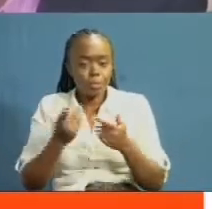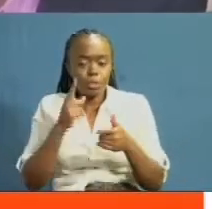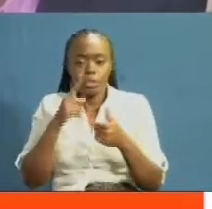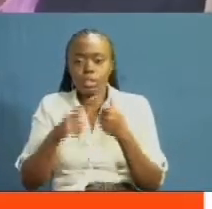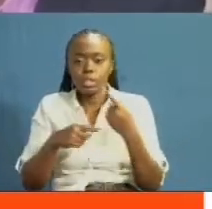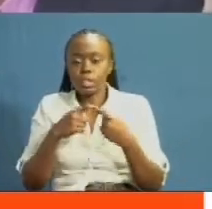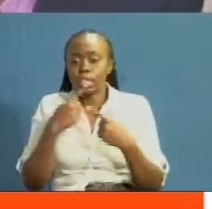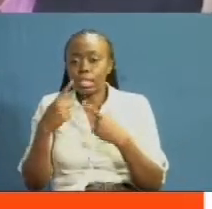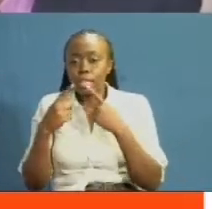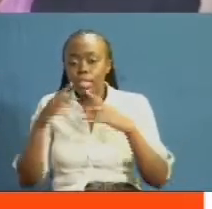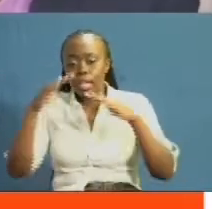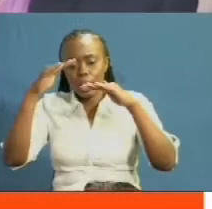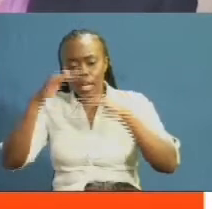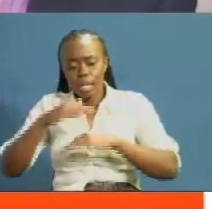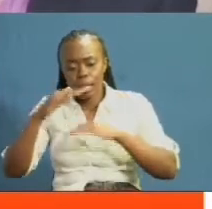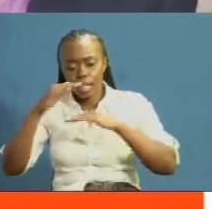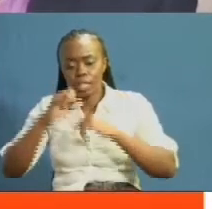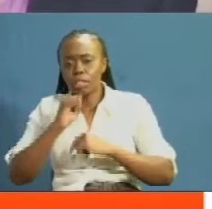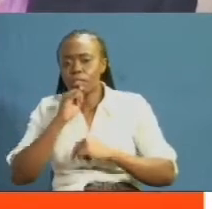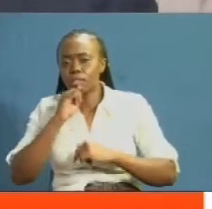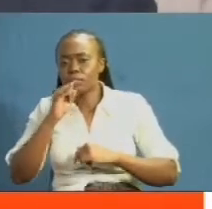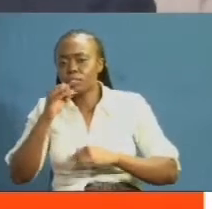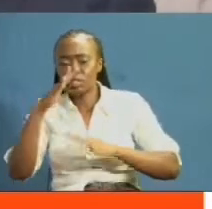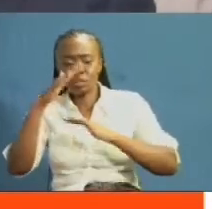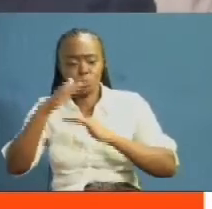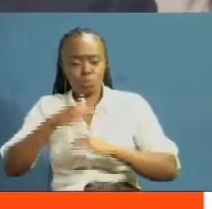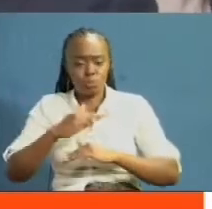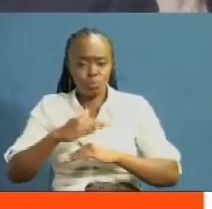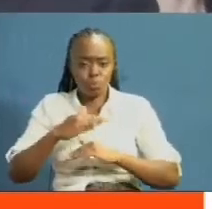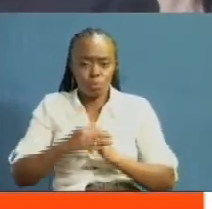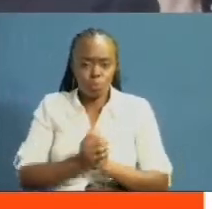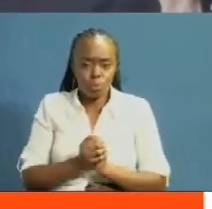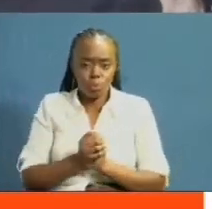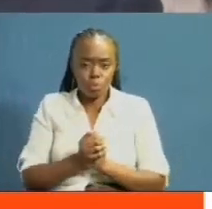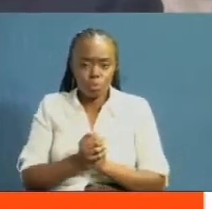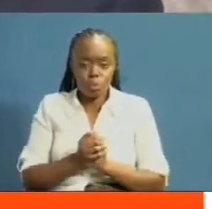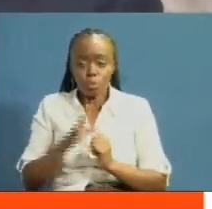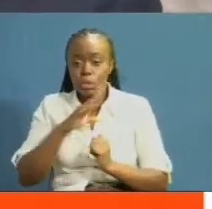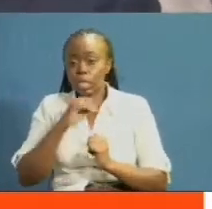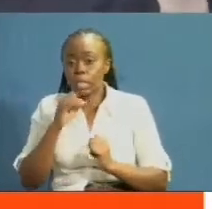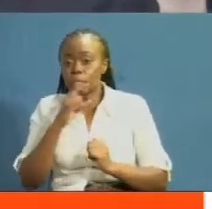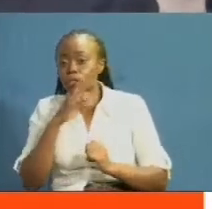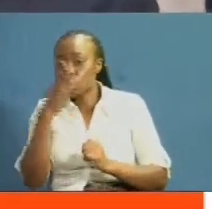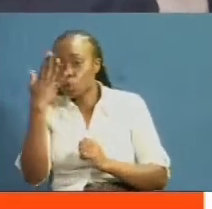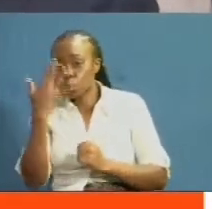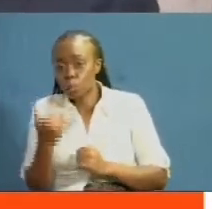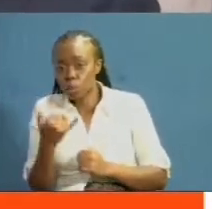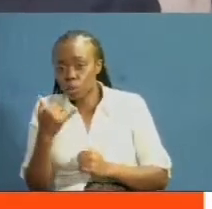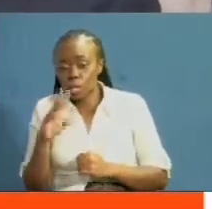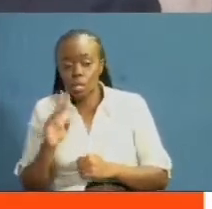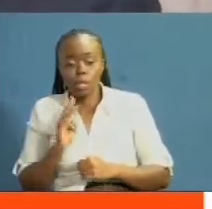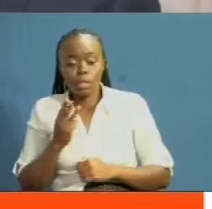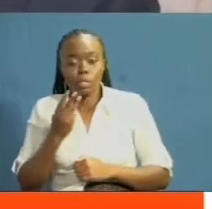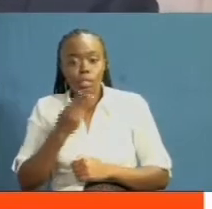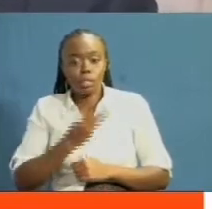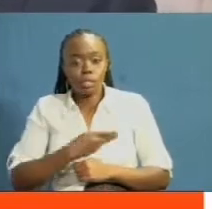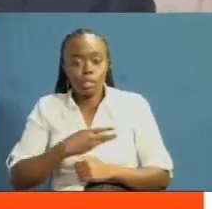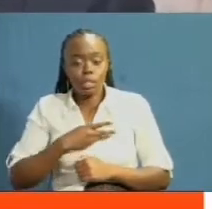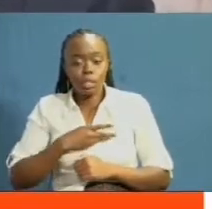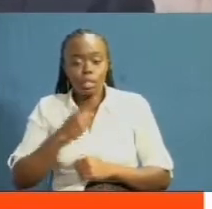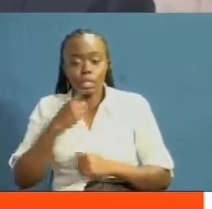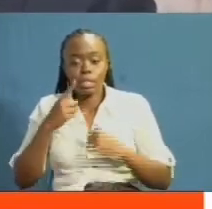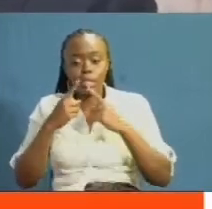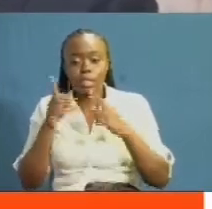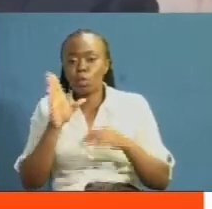said enough is enough. And this is why we convened this